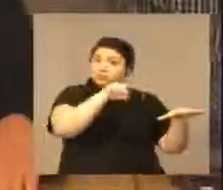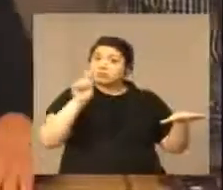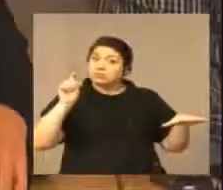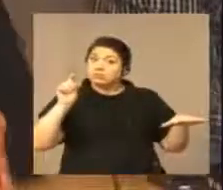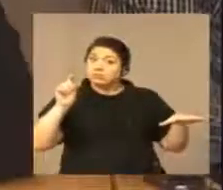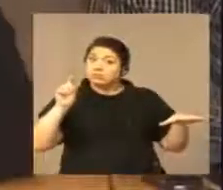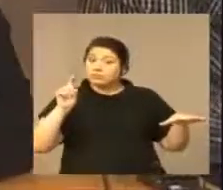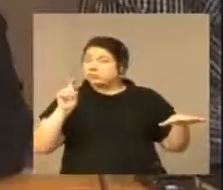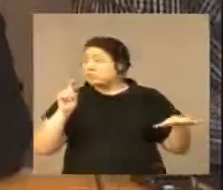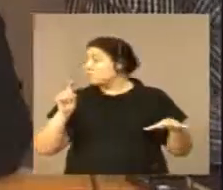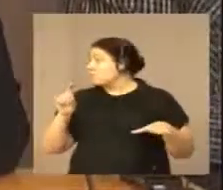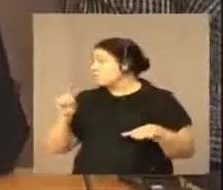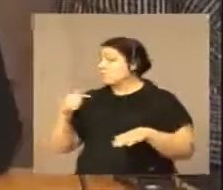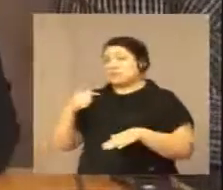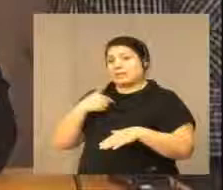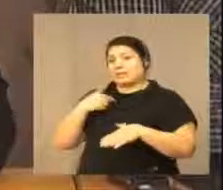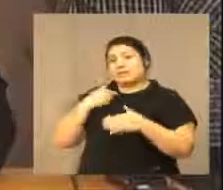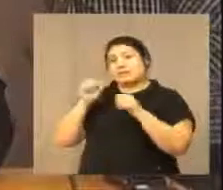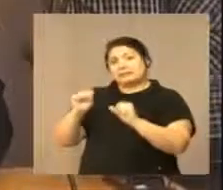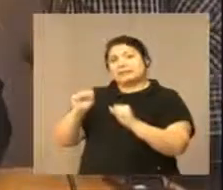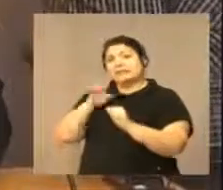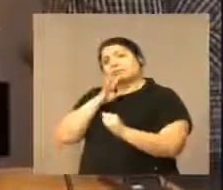I guess I'll speak generally.